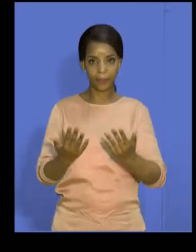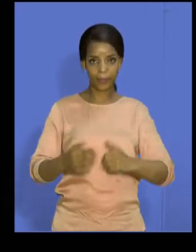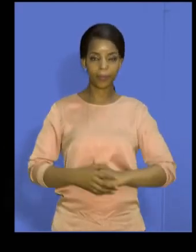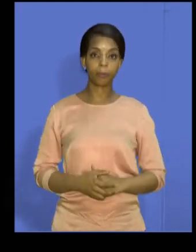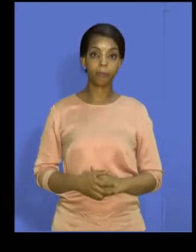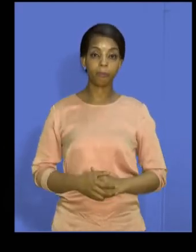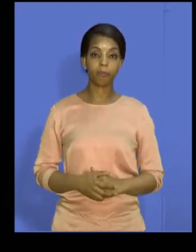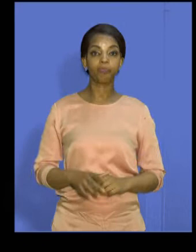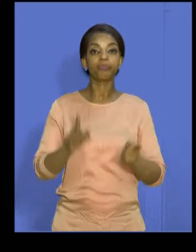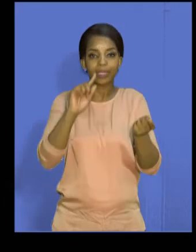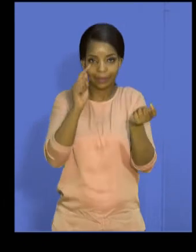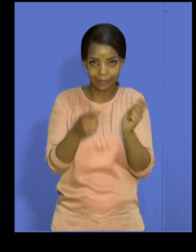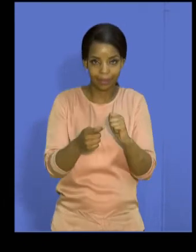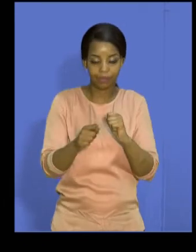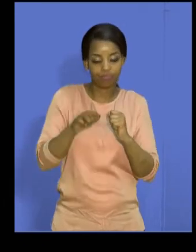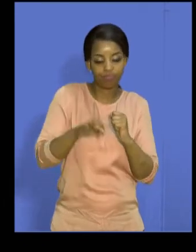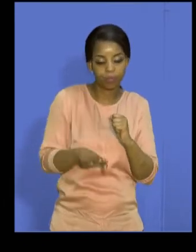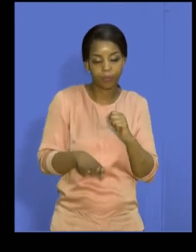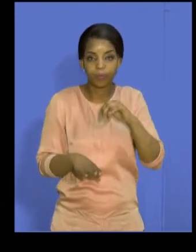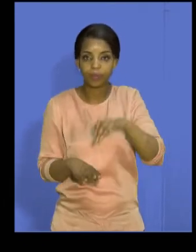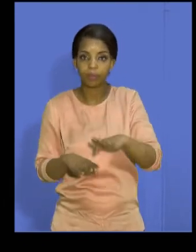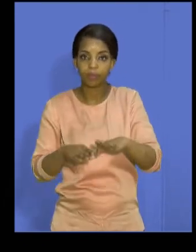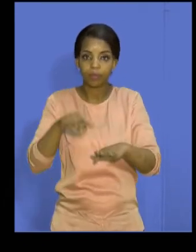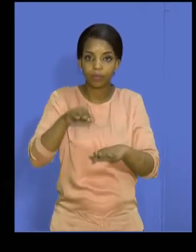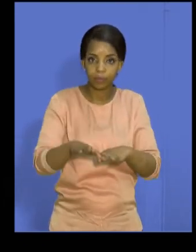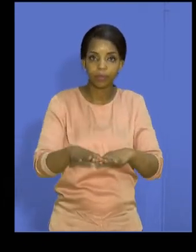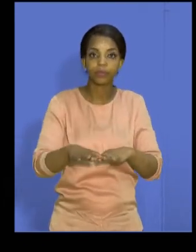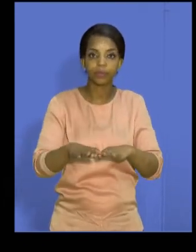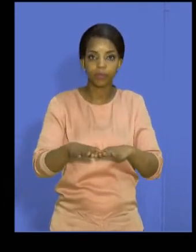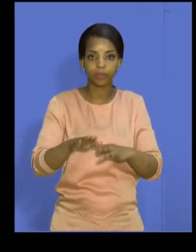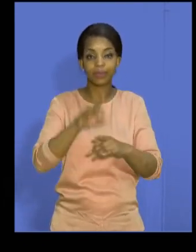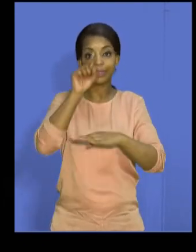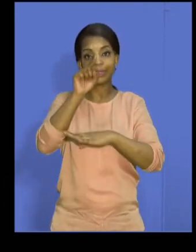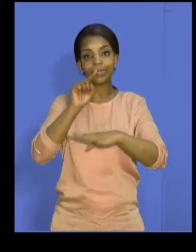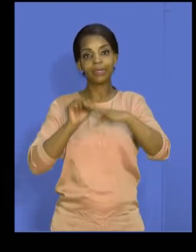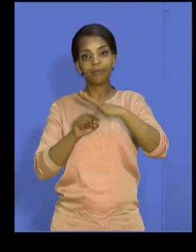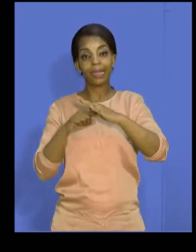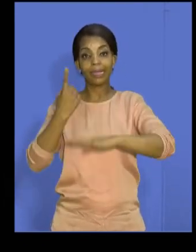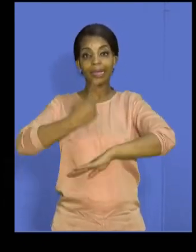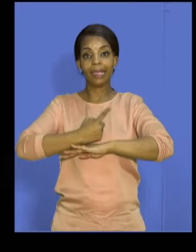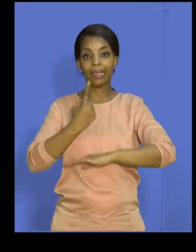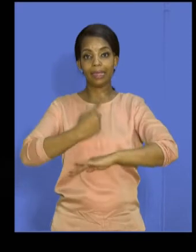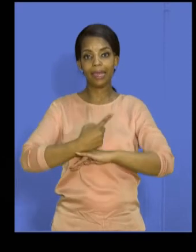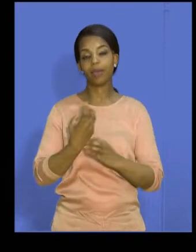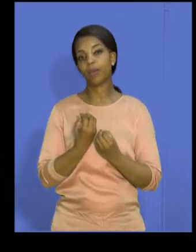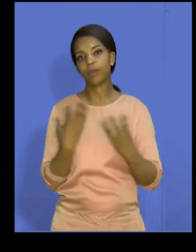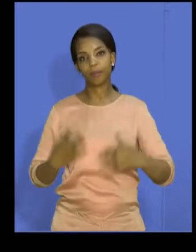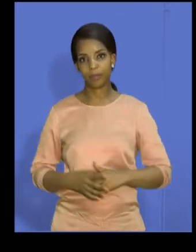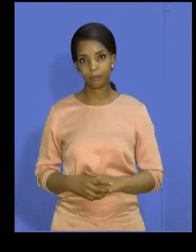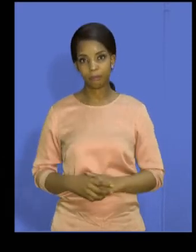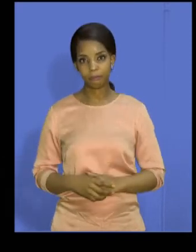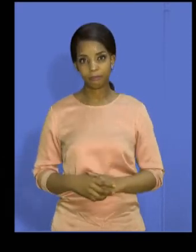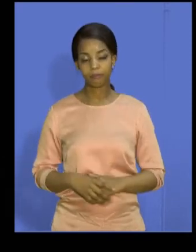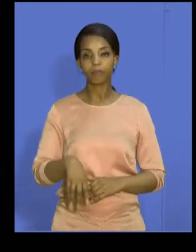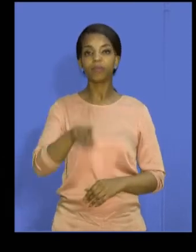And you divide this by change in days. Now you will see that change in steps,